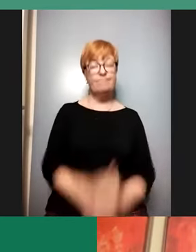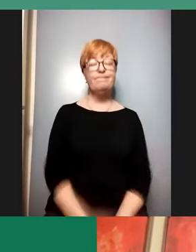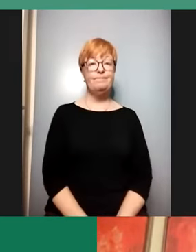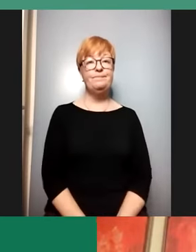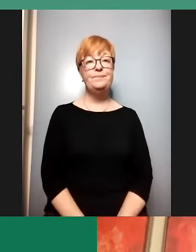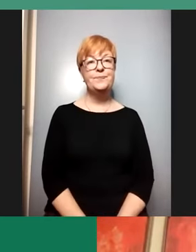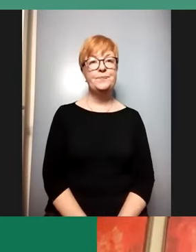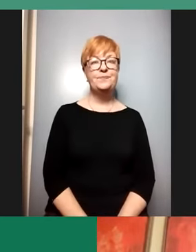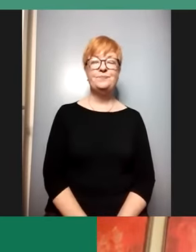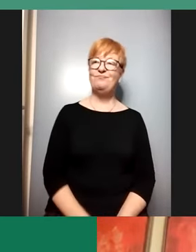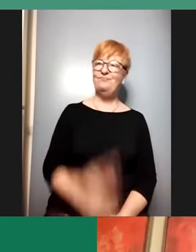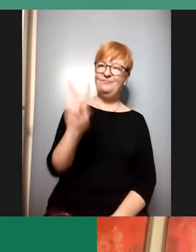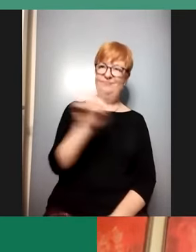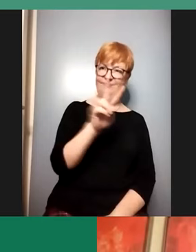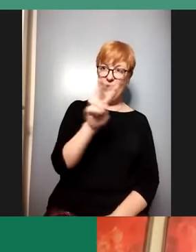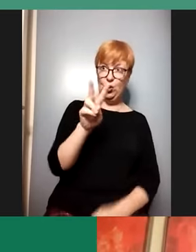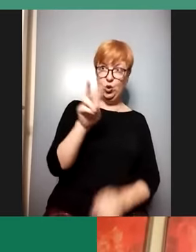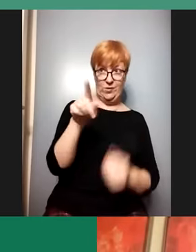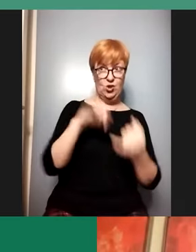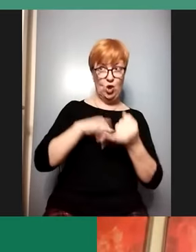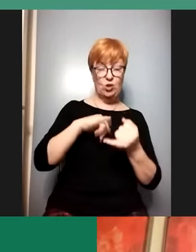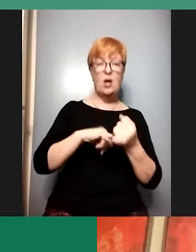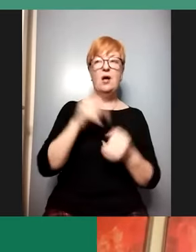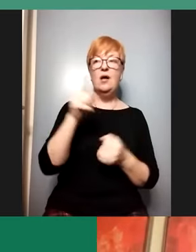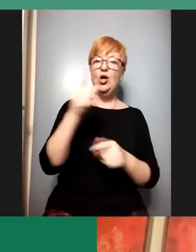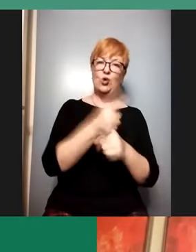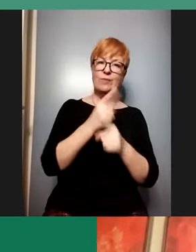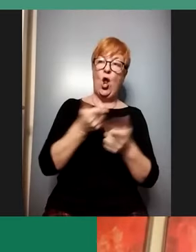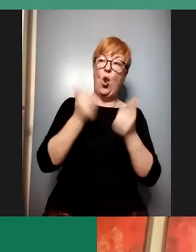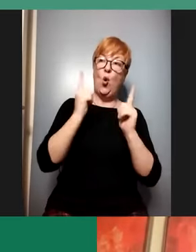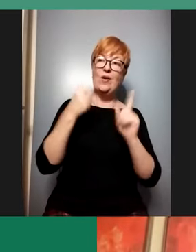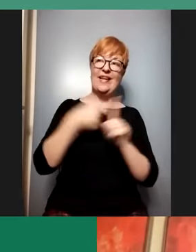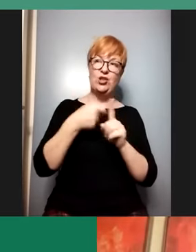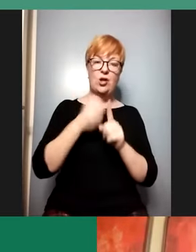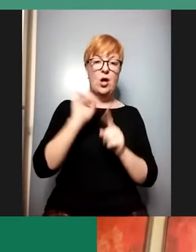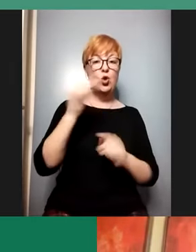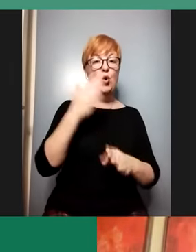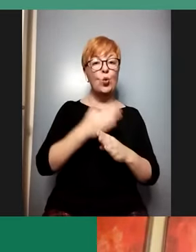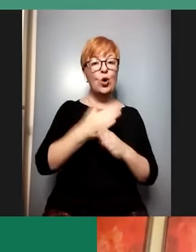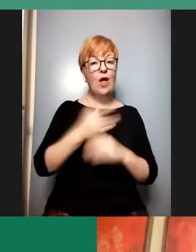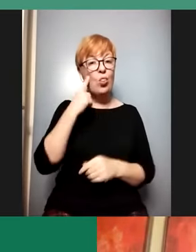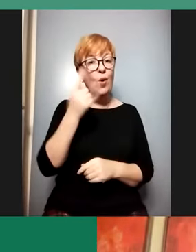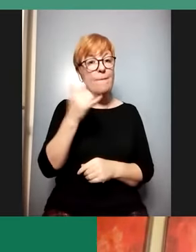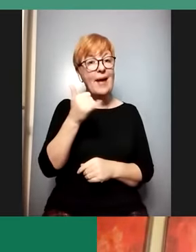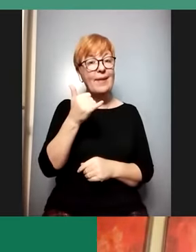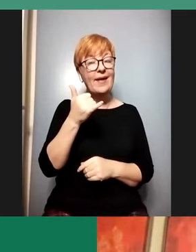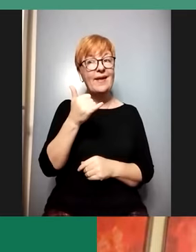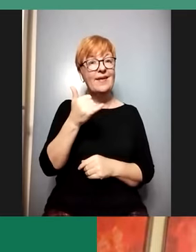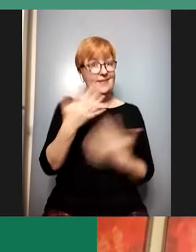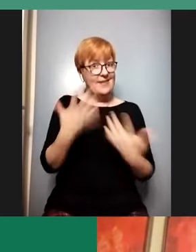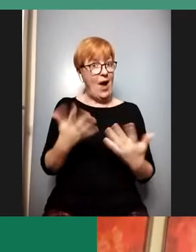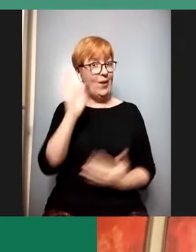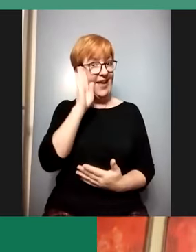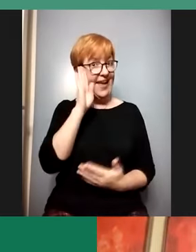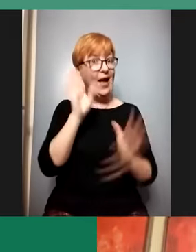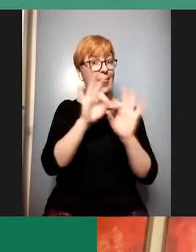Both you and Sonia have referenced, you know, Lord Kitchener in your work, so I thought it'd be a good point here if we play some Lord Kitchener and we